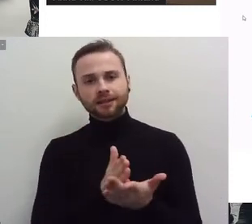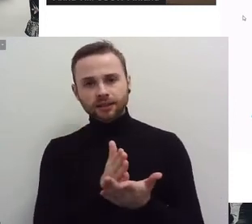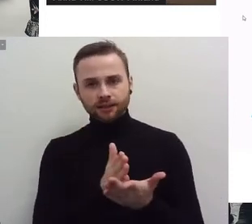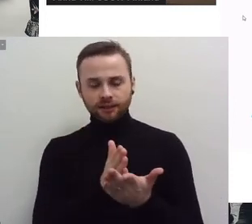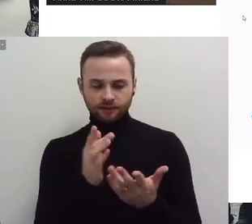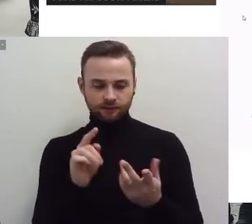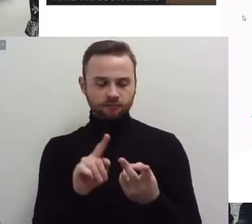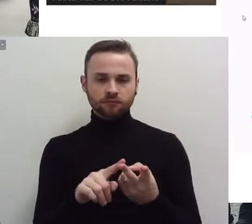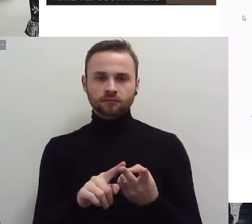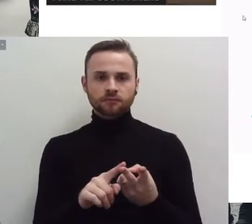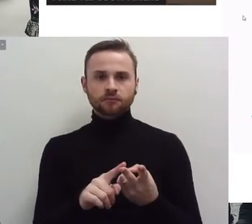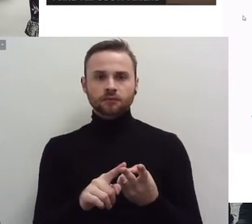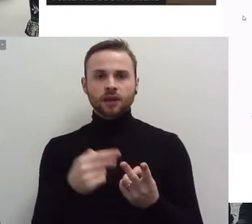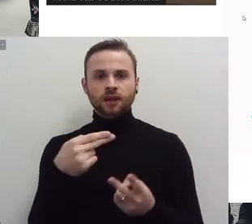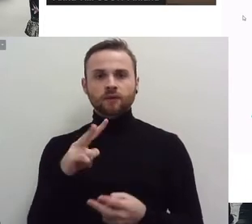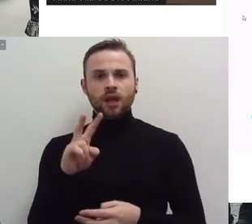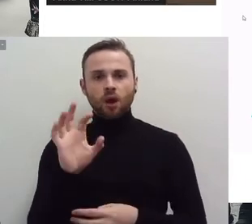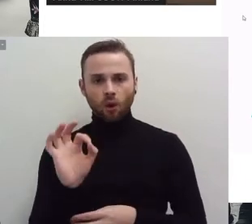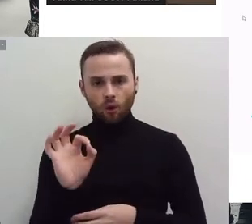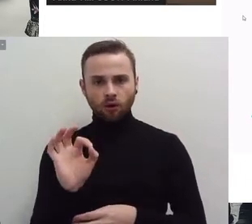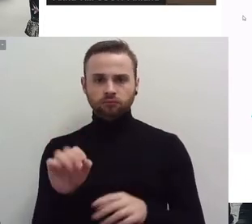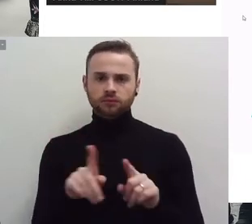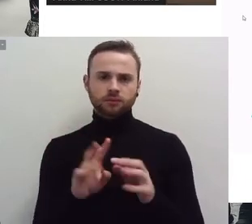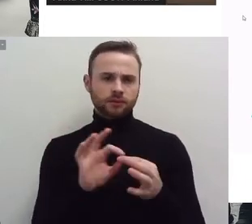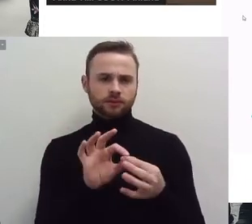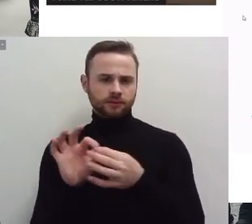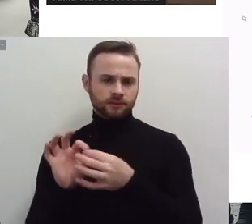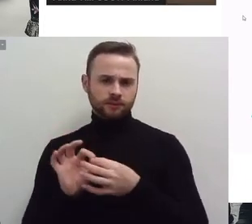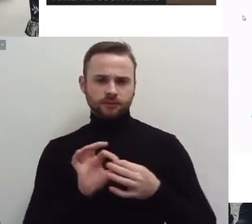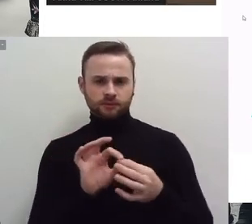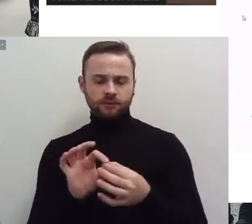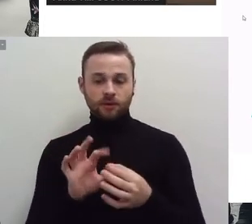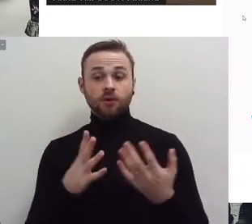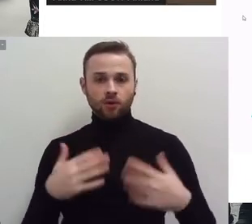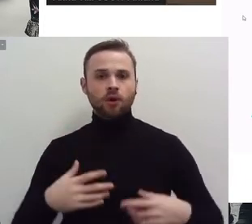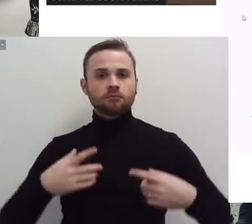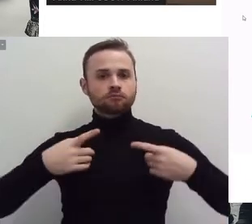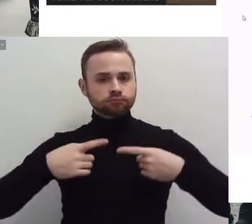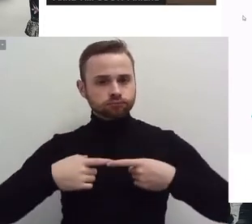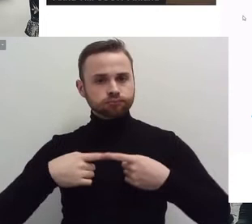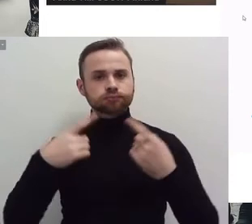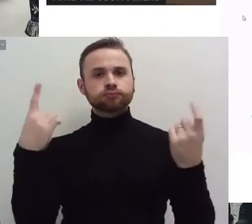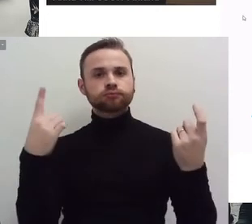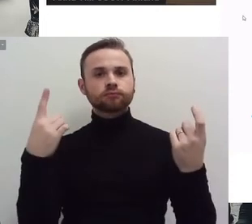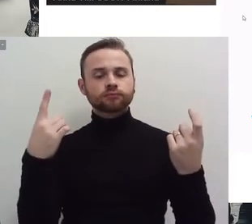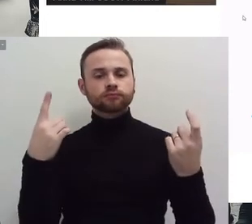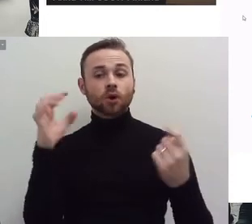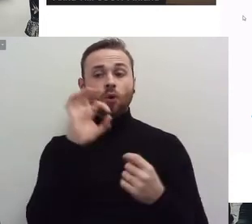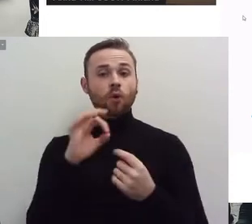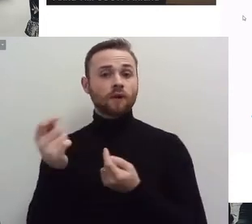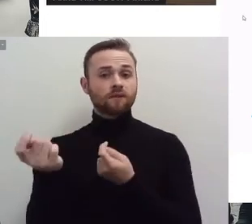example, different kinds of guidebooks on how to strengthen the participation of children